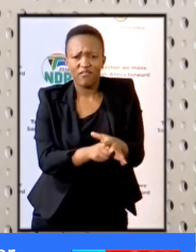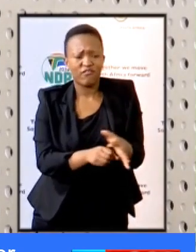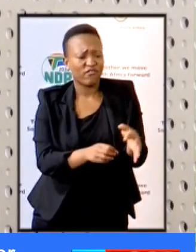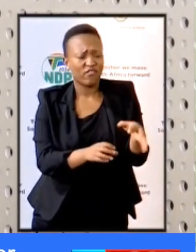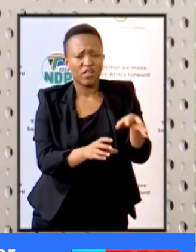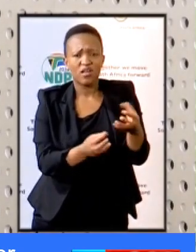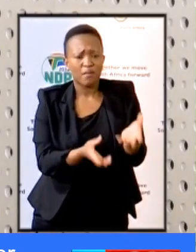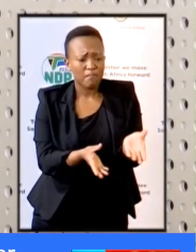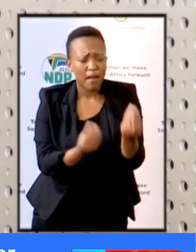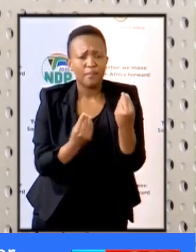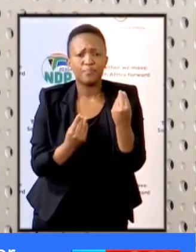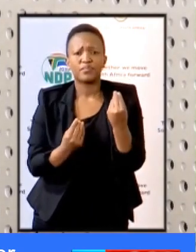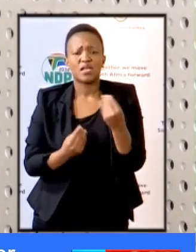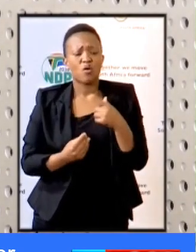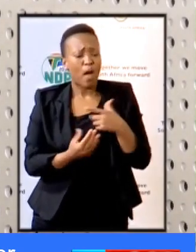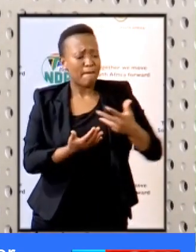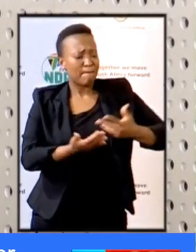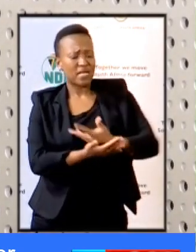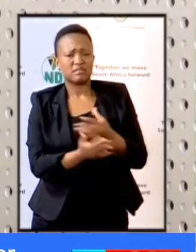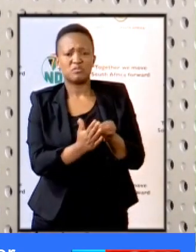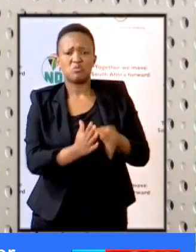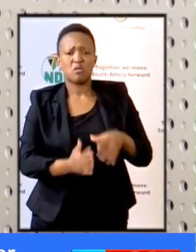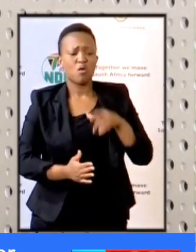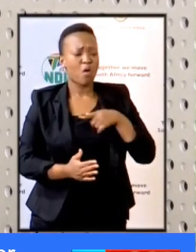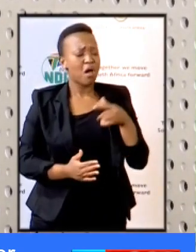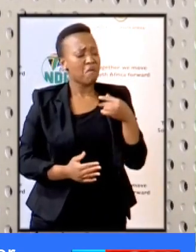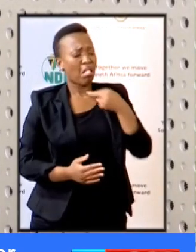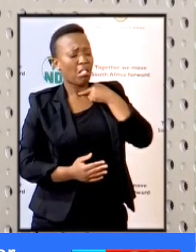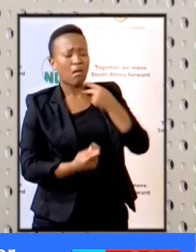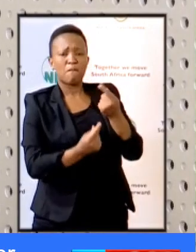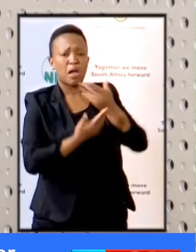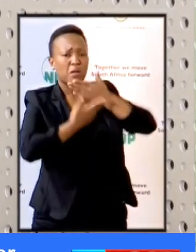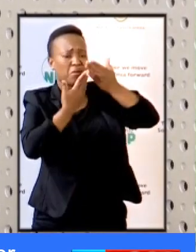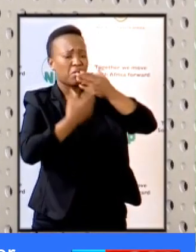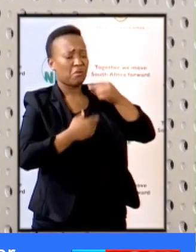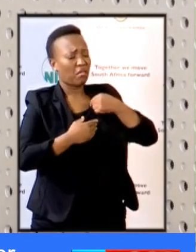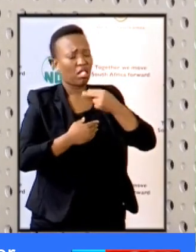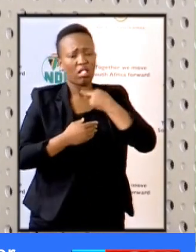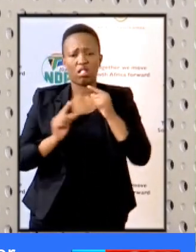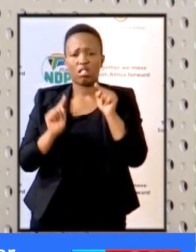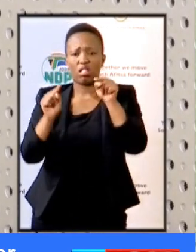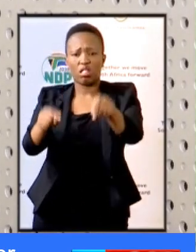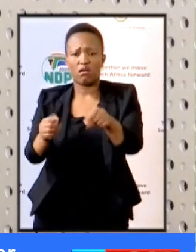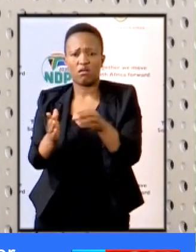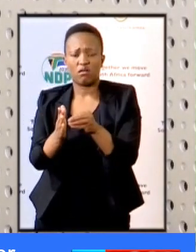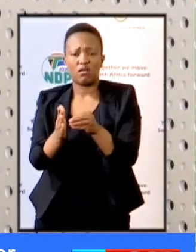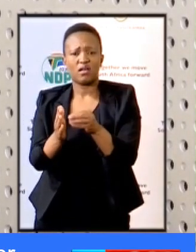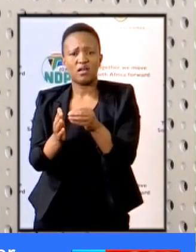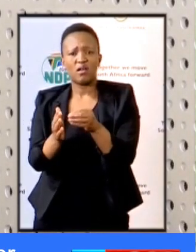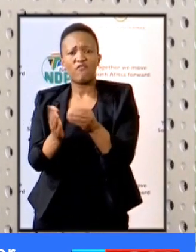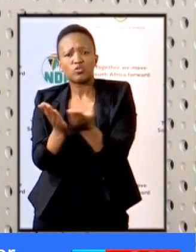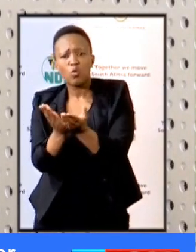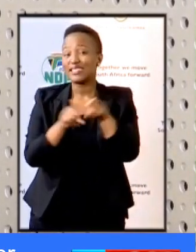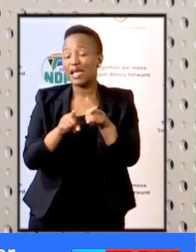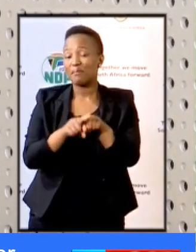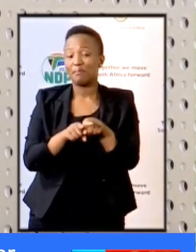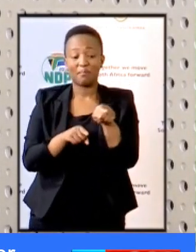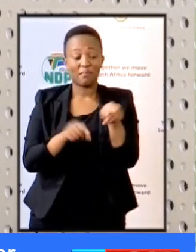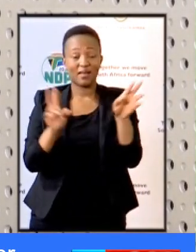missing middle, no student should not be able to go to a facility where they can be able to